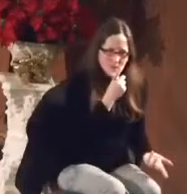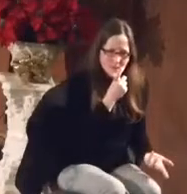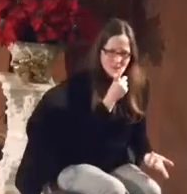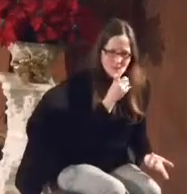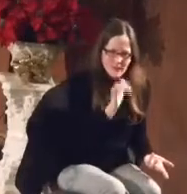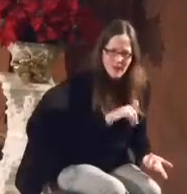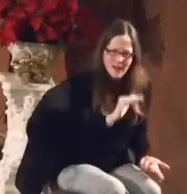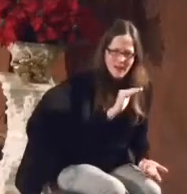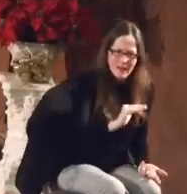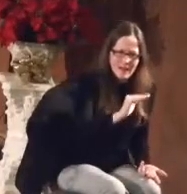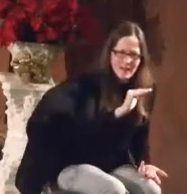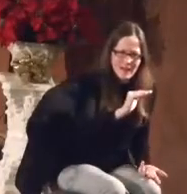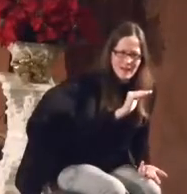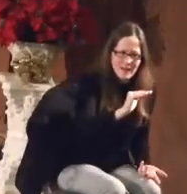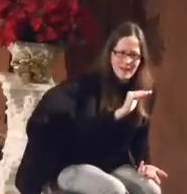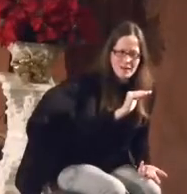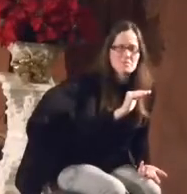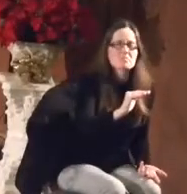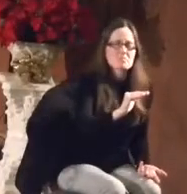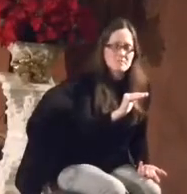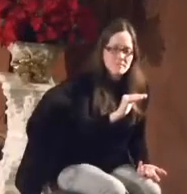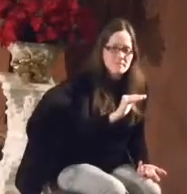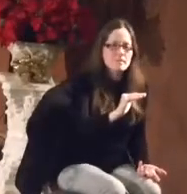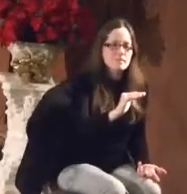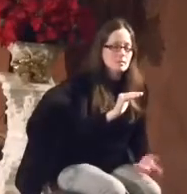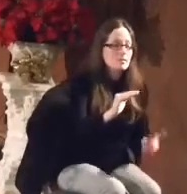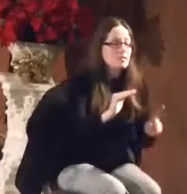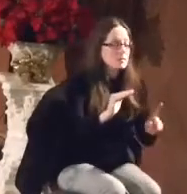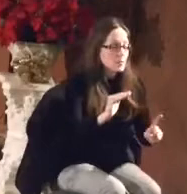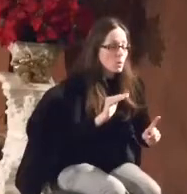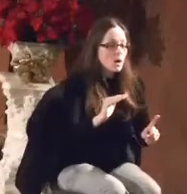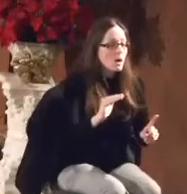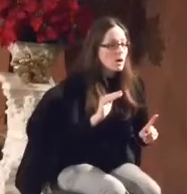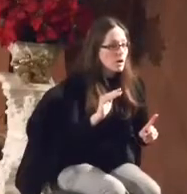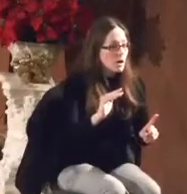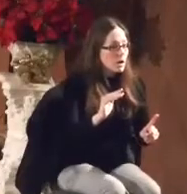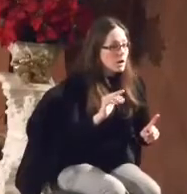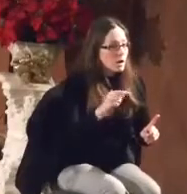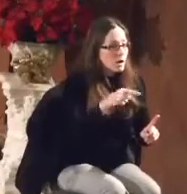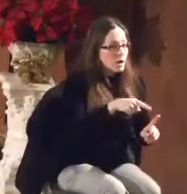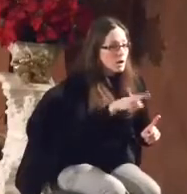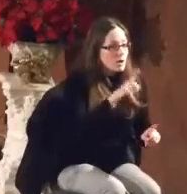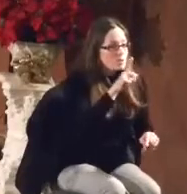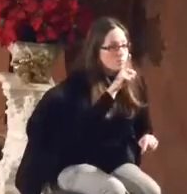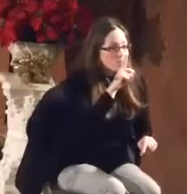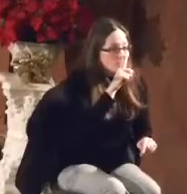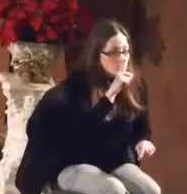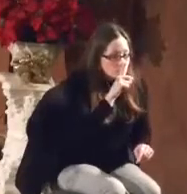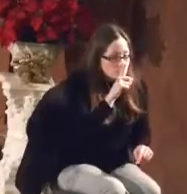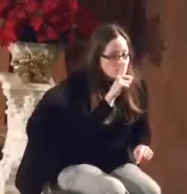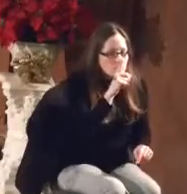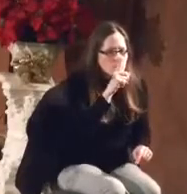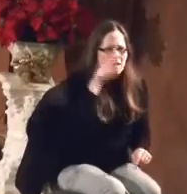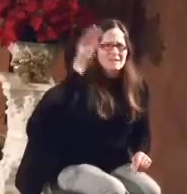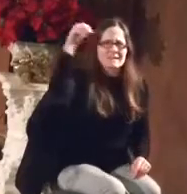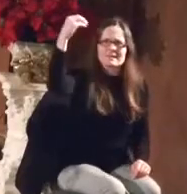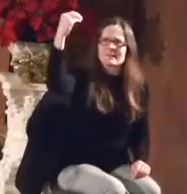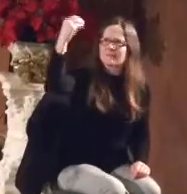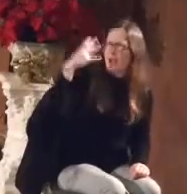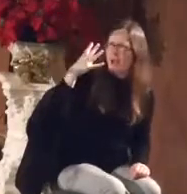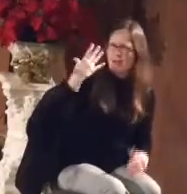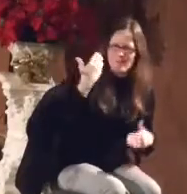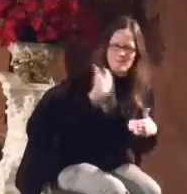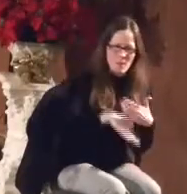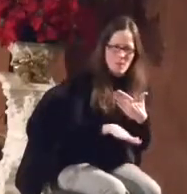what is being said here. The Son is not born. The Son eternally existed and